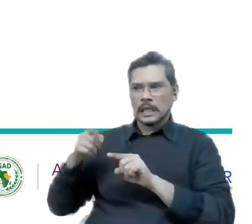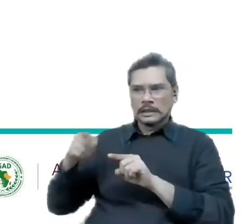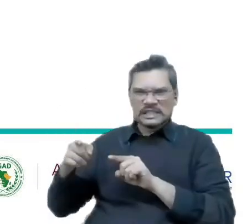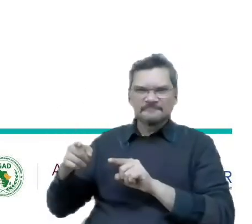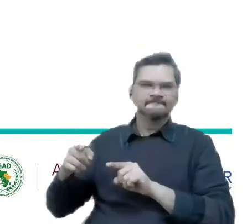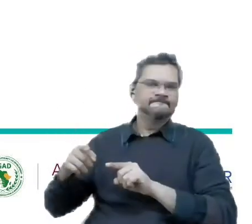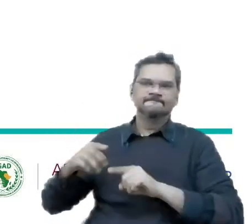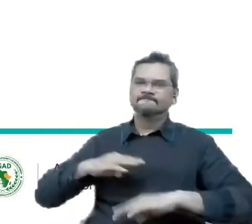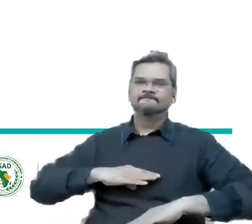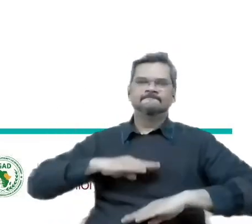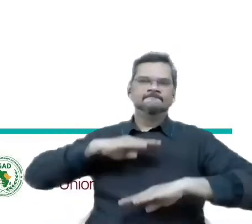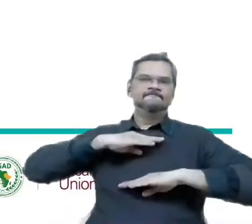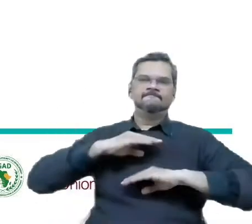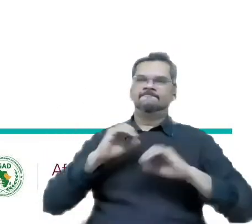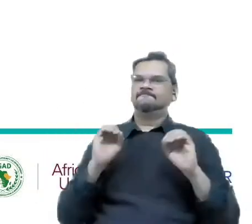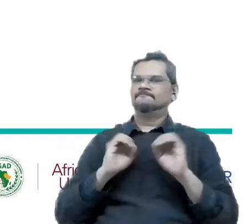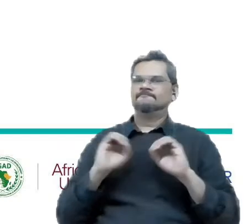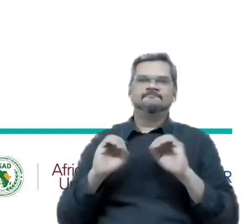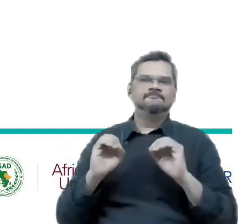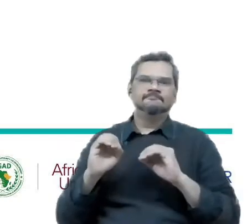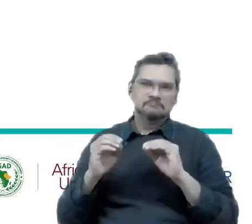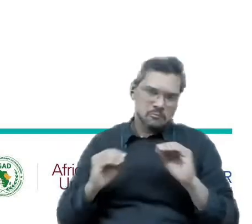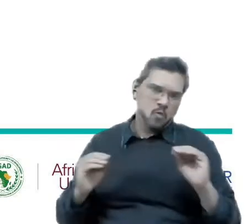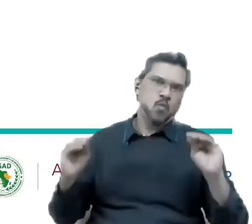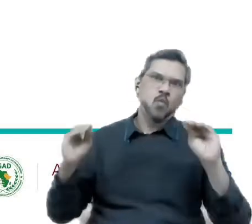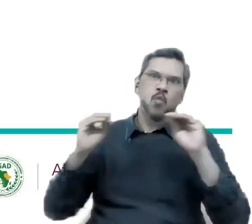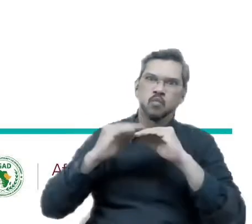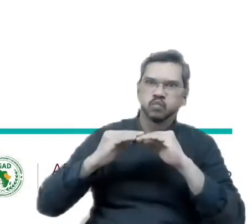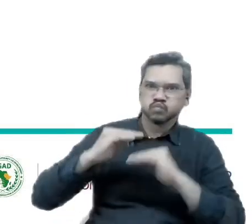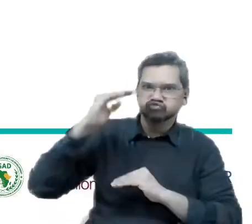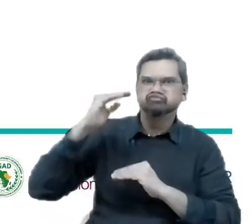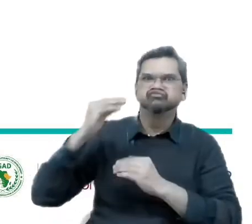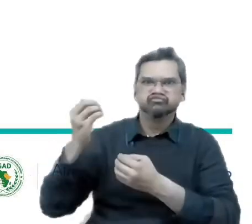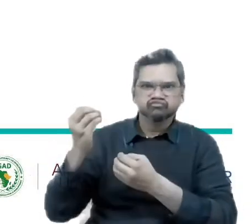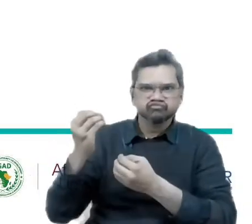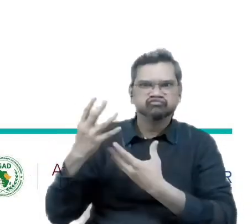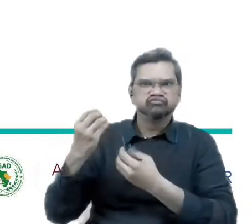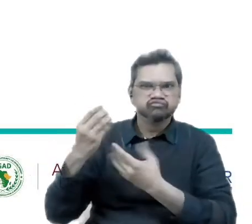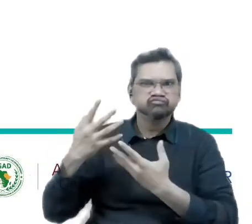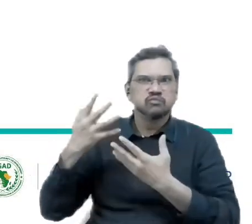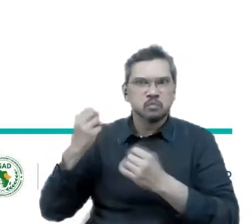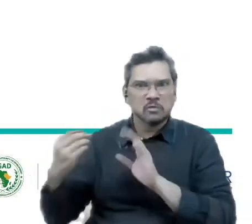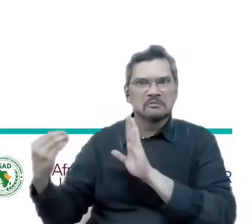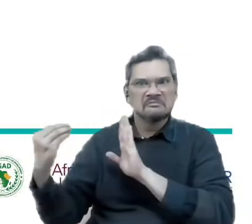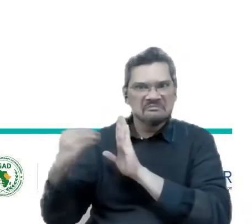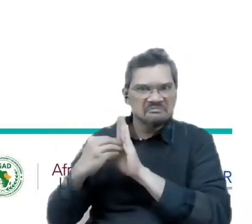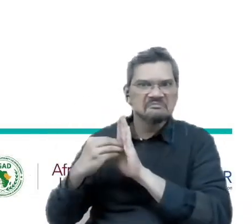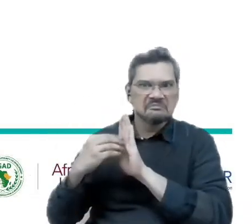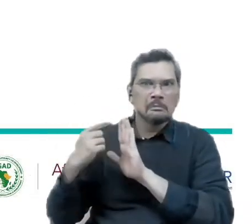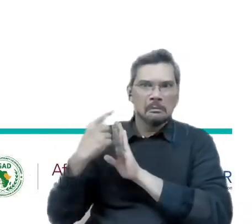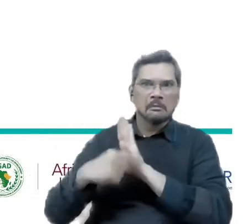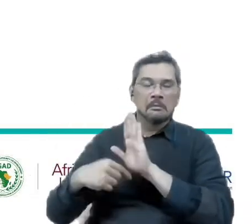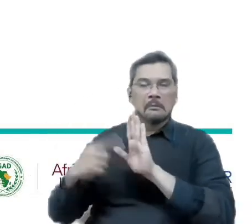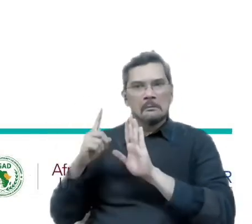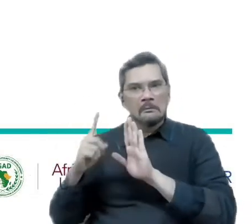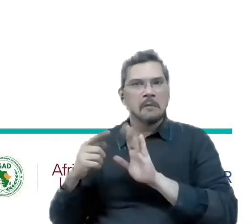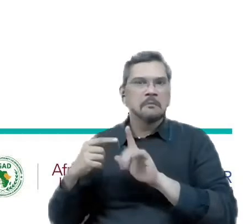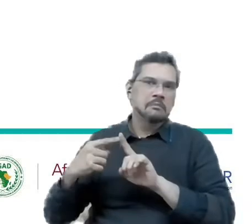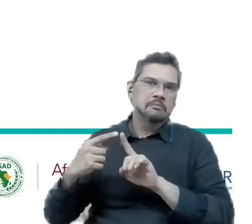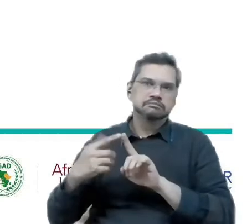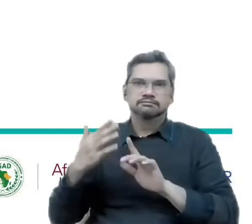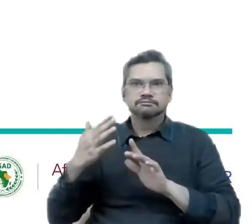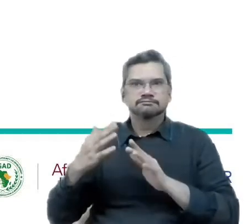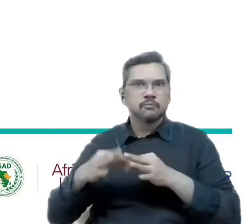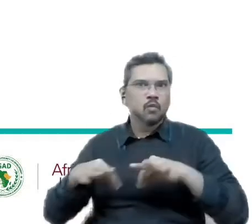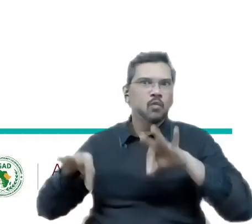with exposure, vulnerability, and other layers, but it is quite important. At a weekly scale, it's quite precise,